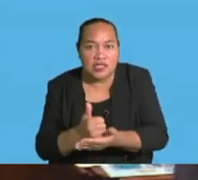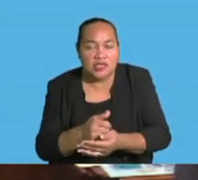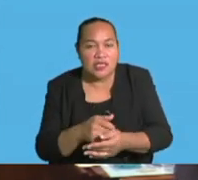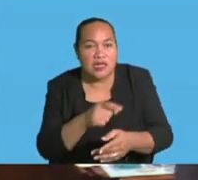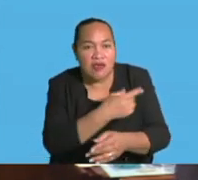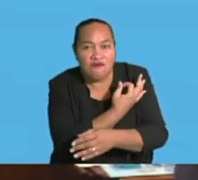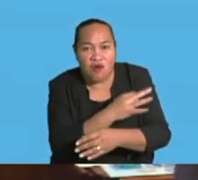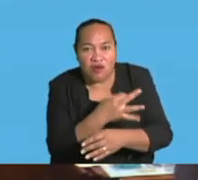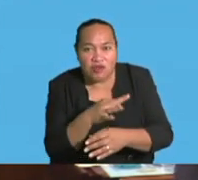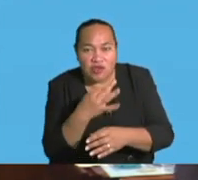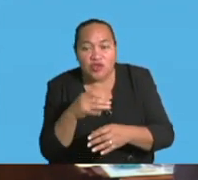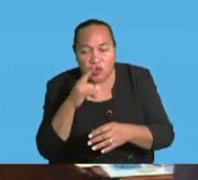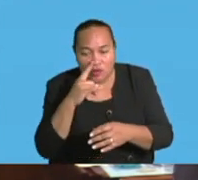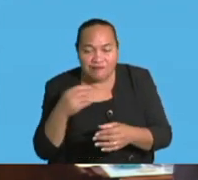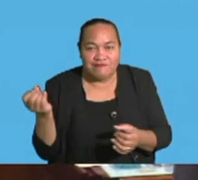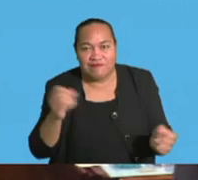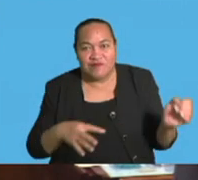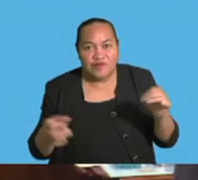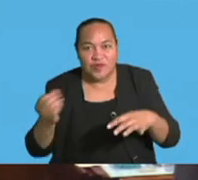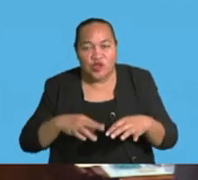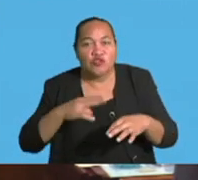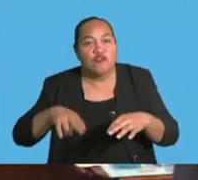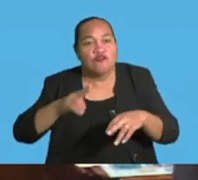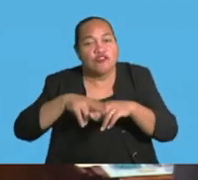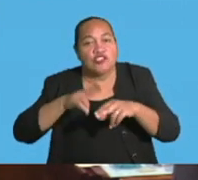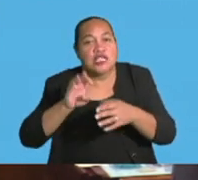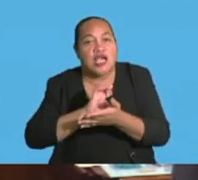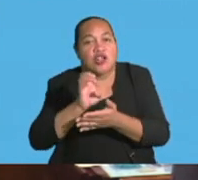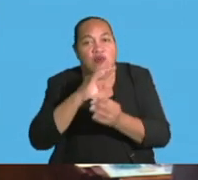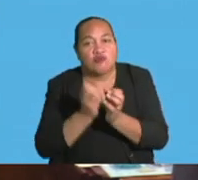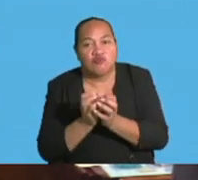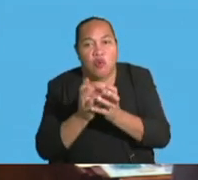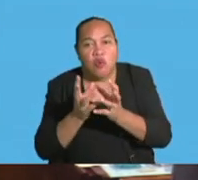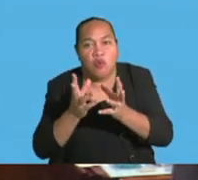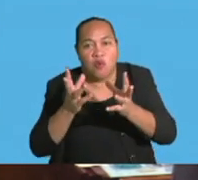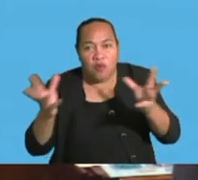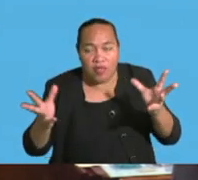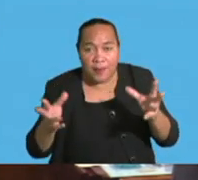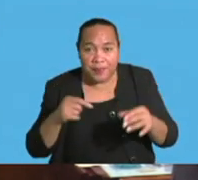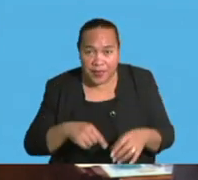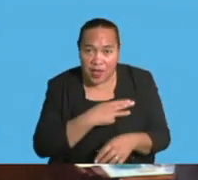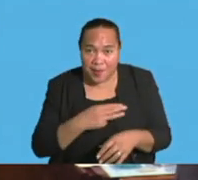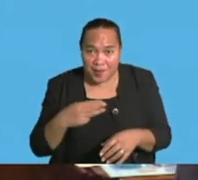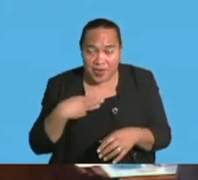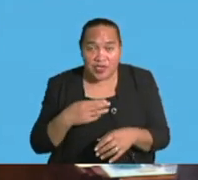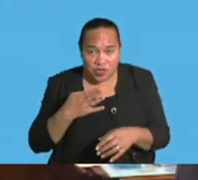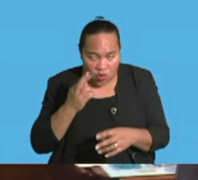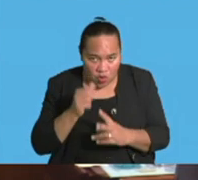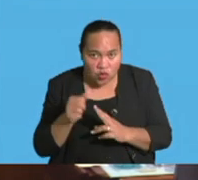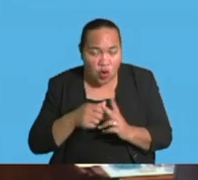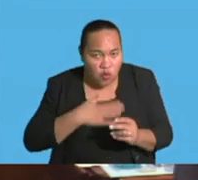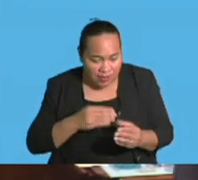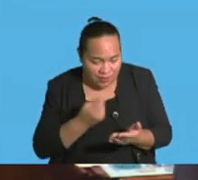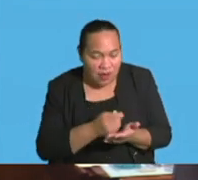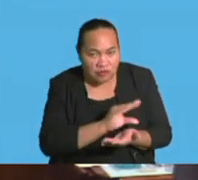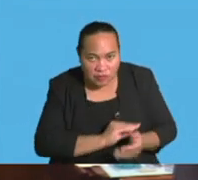to increase the sector's contribution to Fiji's overarching economic growth. The Ministry also intends to invest in technology